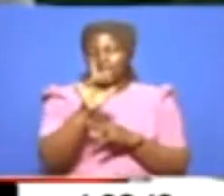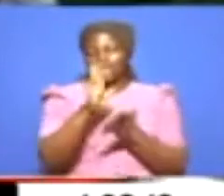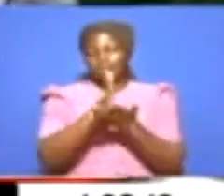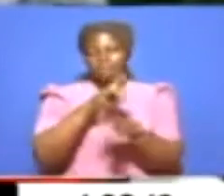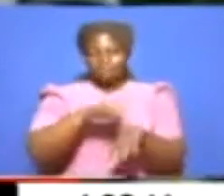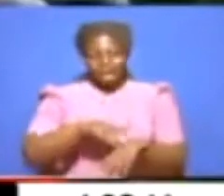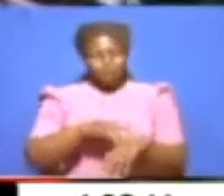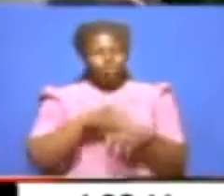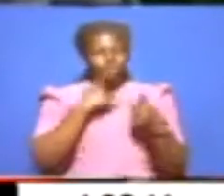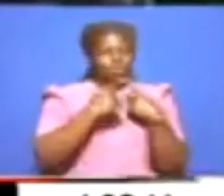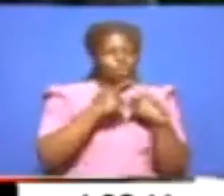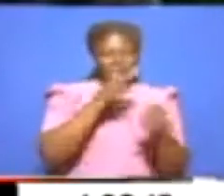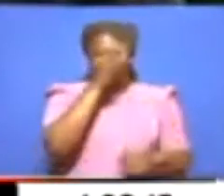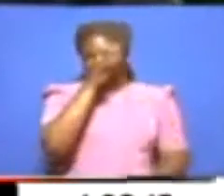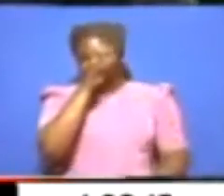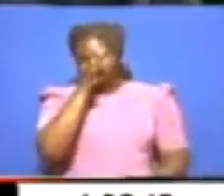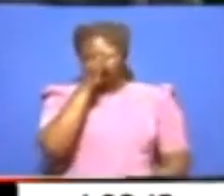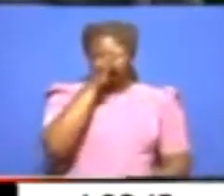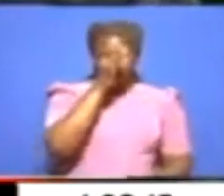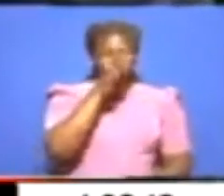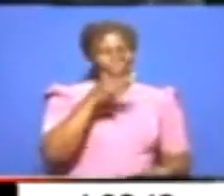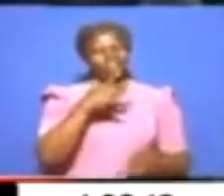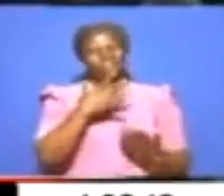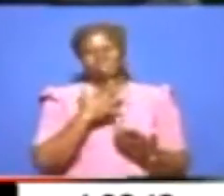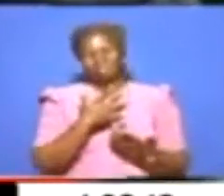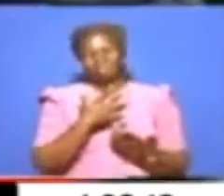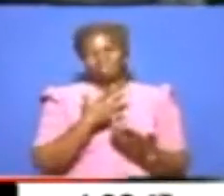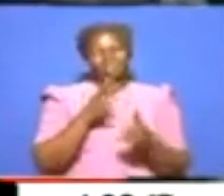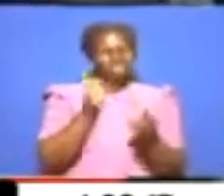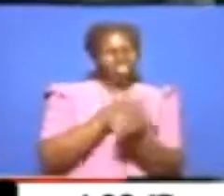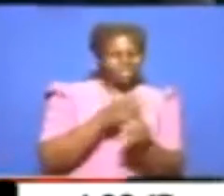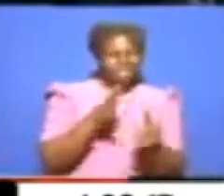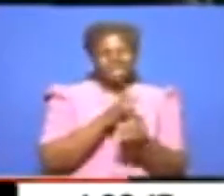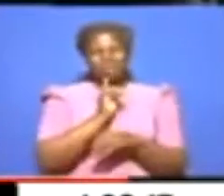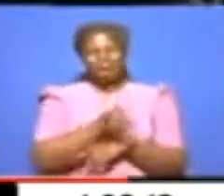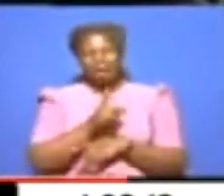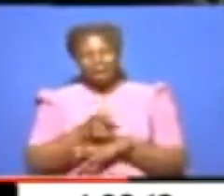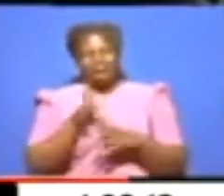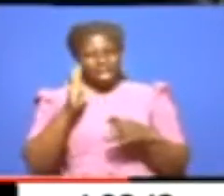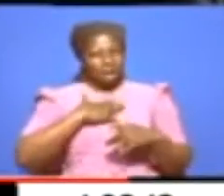na porojo kuhadaa wananchi wetu, kuweka sumu kwa wananchi wetu,